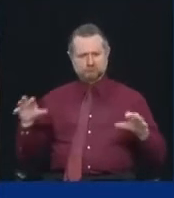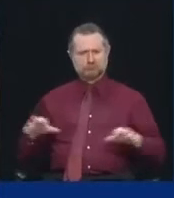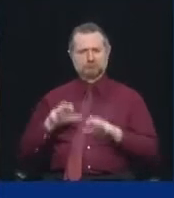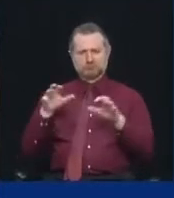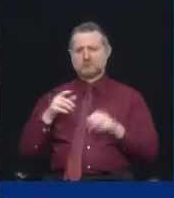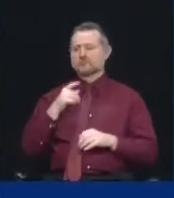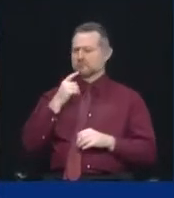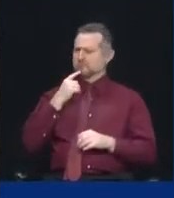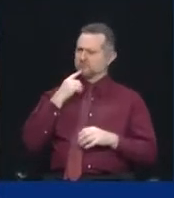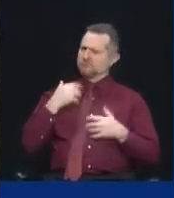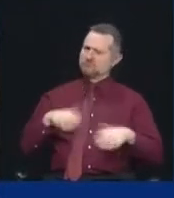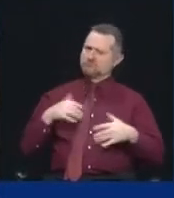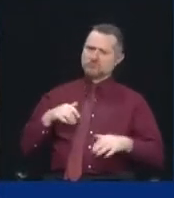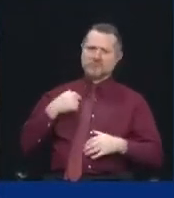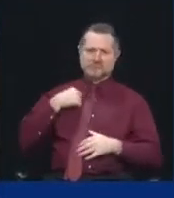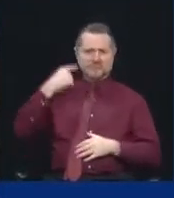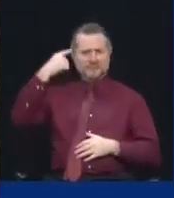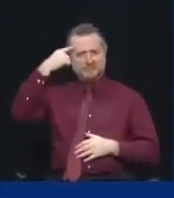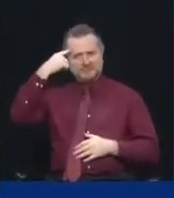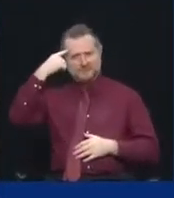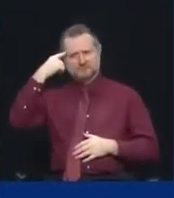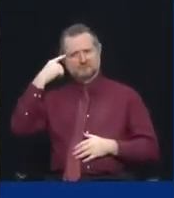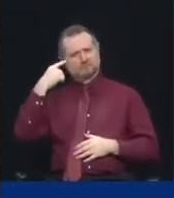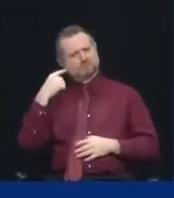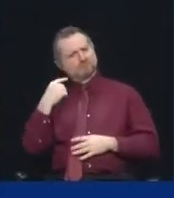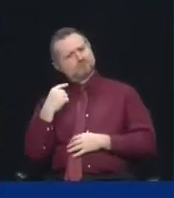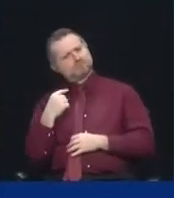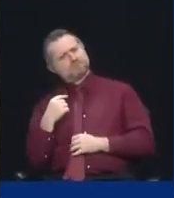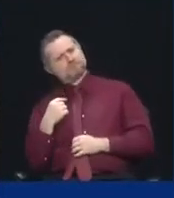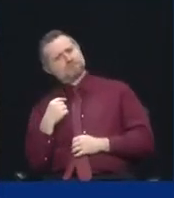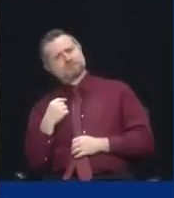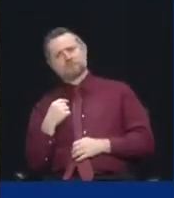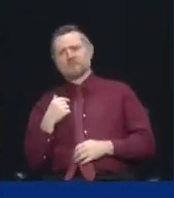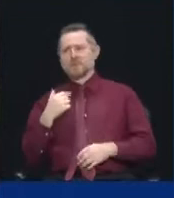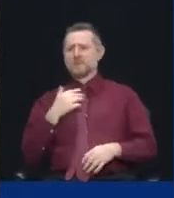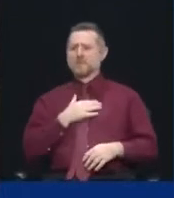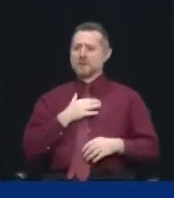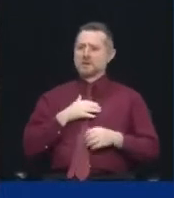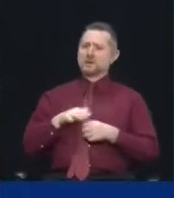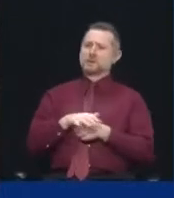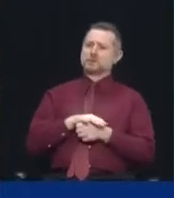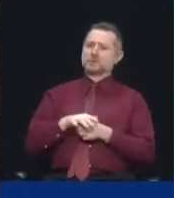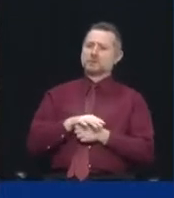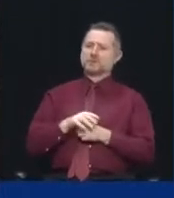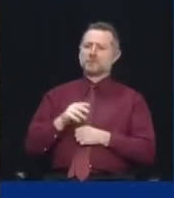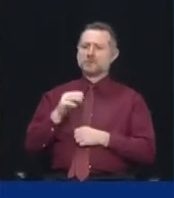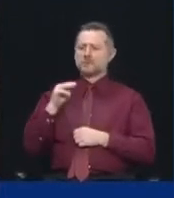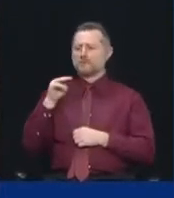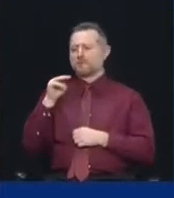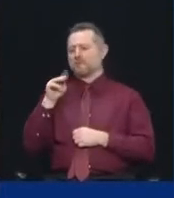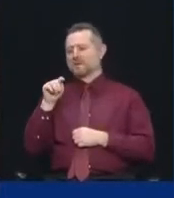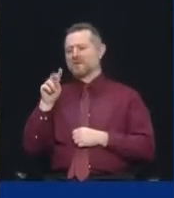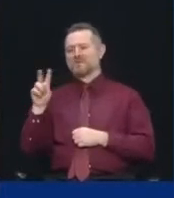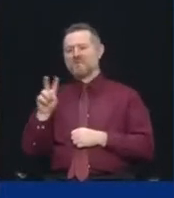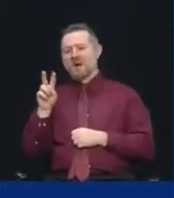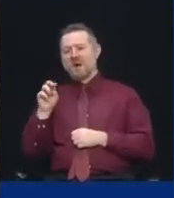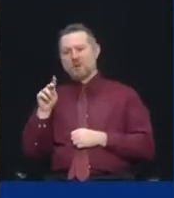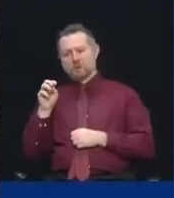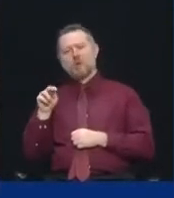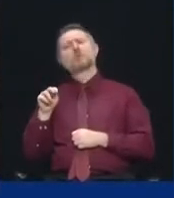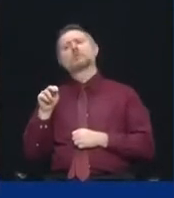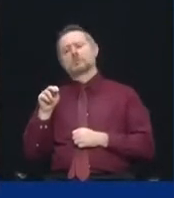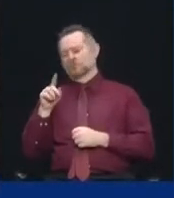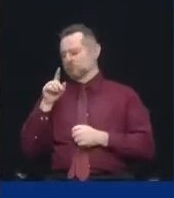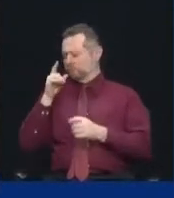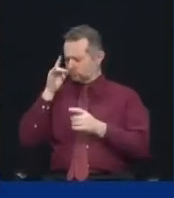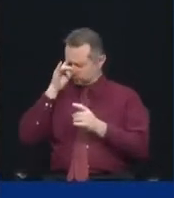think within the first week, it was just our zip codes, Mount Vernon and Yonkers zip codes, that were hardest hit, that were able